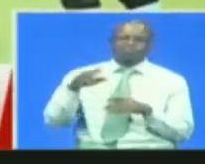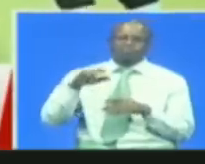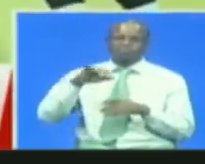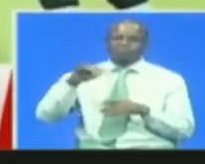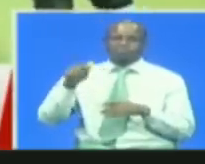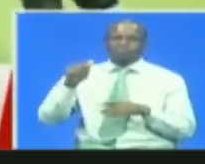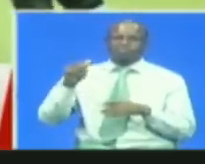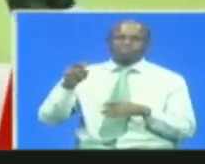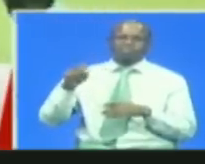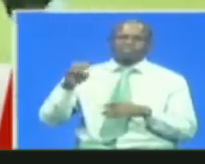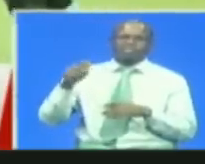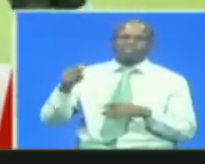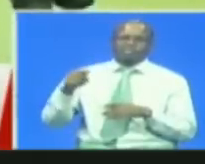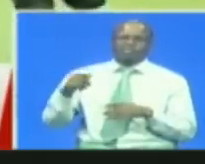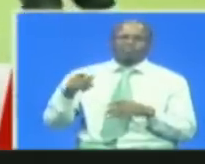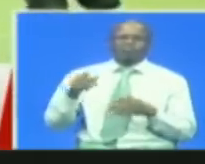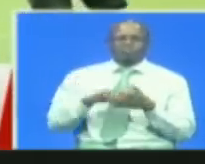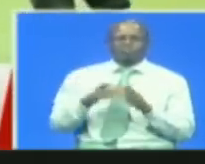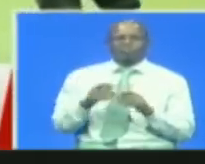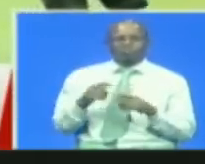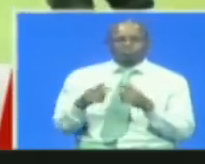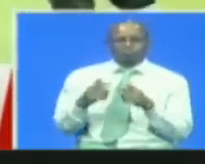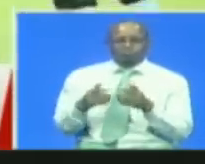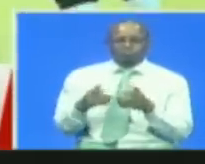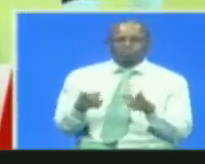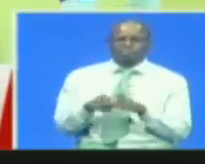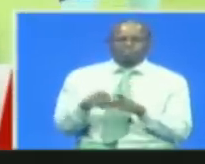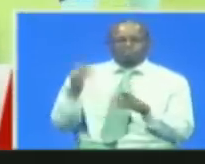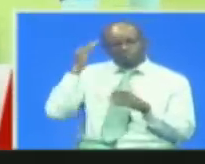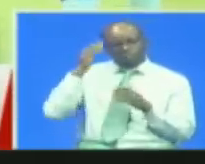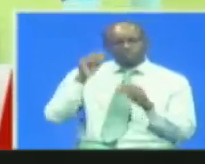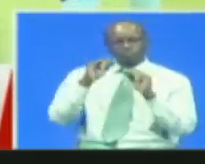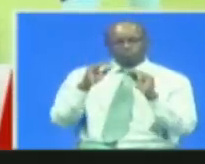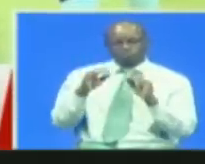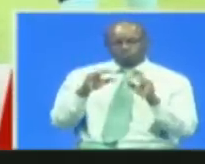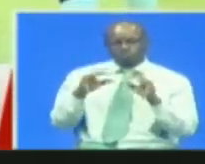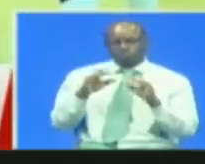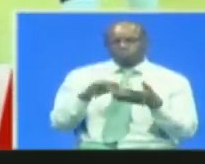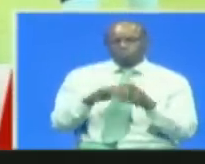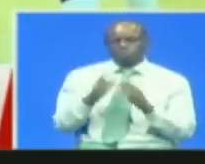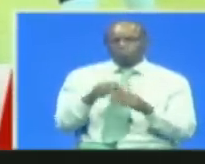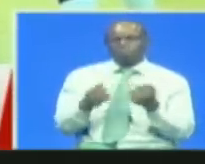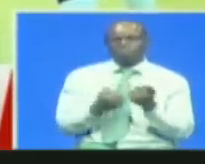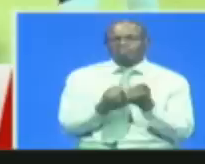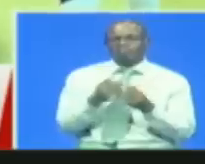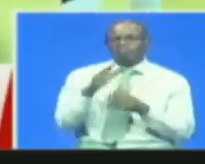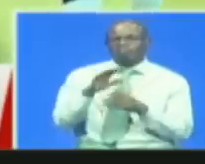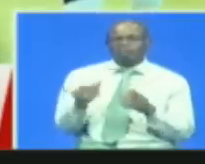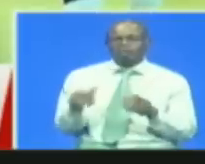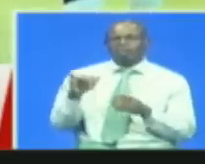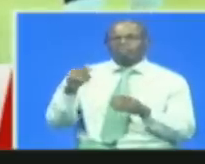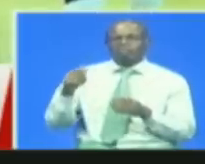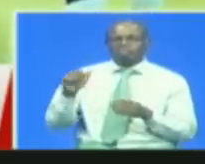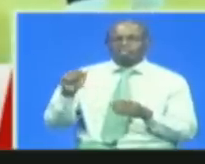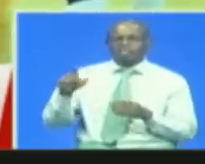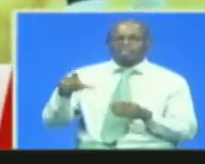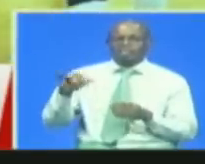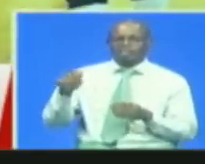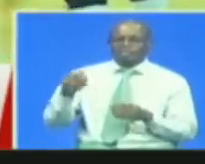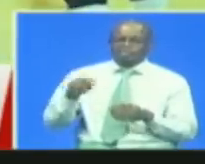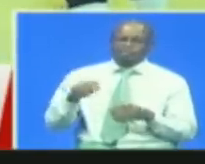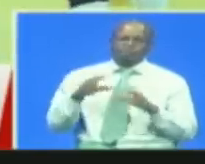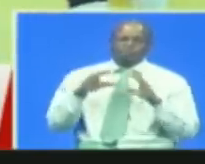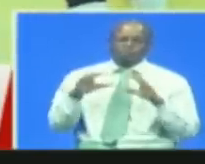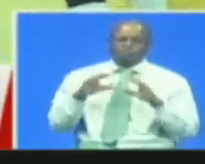captained by Kenya Prisons left attacker Masi Moim. Head coach Japhet Munala, who will be assisted by Italian coach Shailene Ramdu and Jost